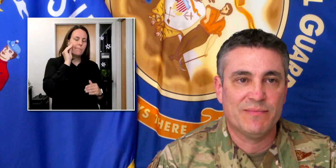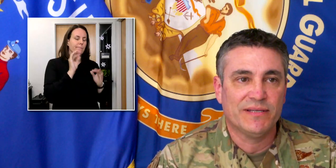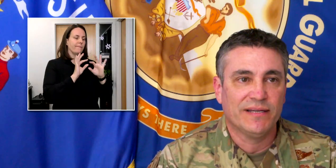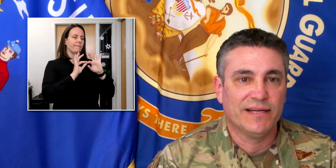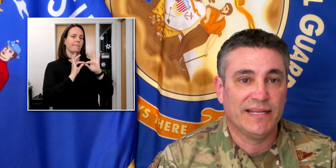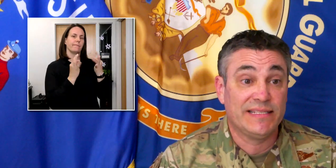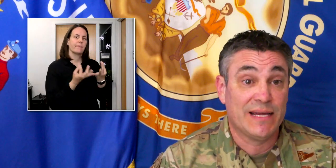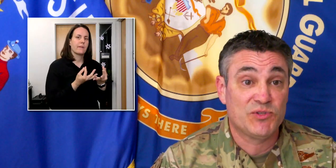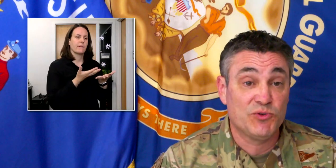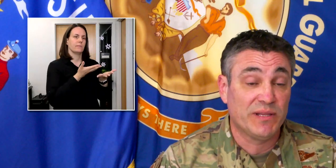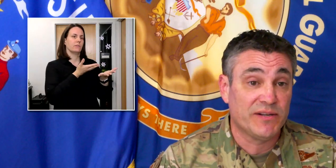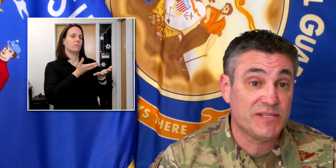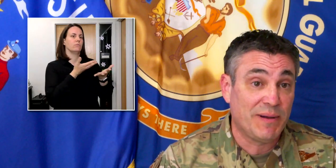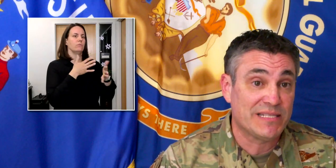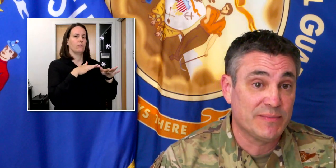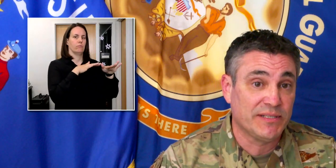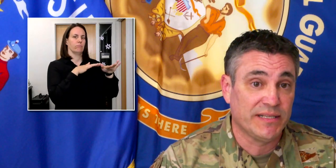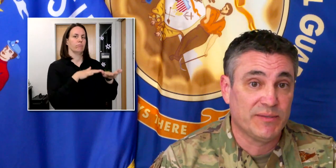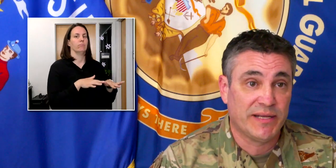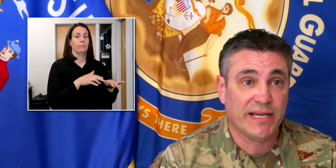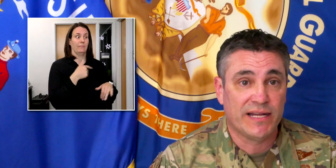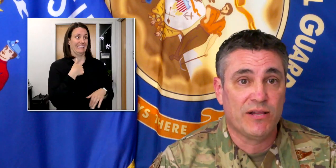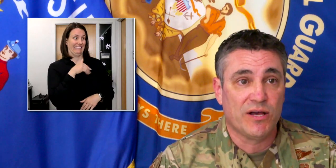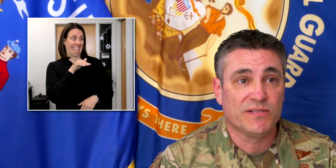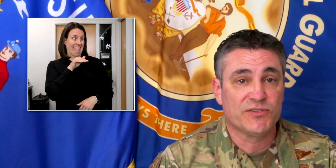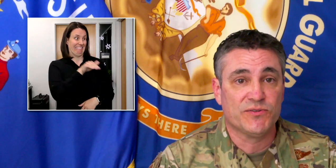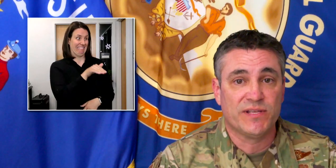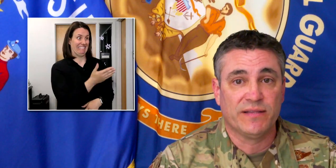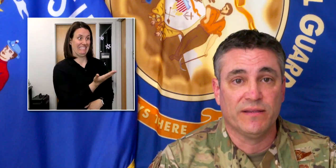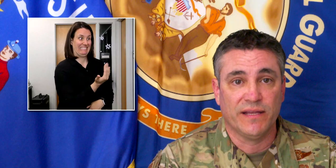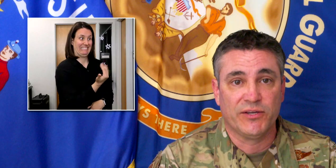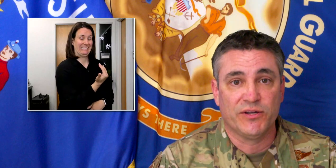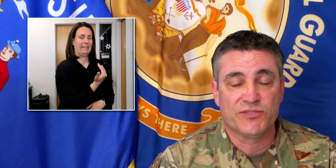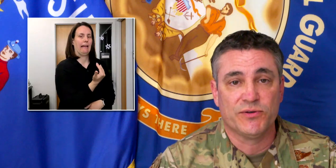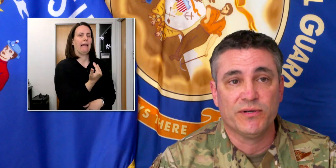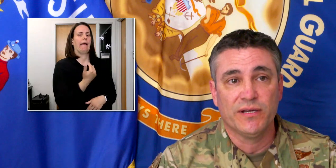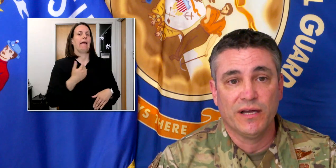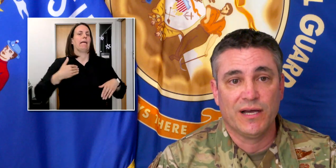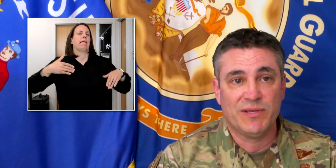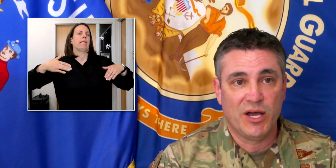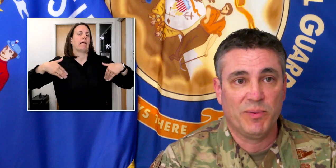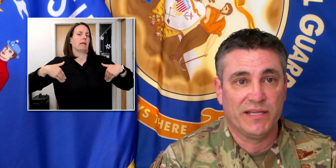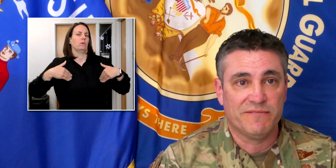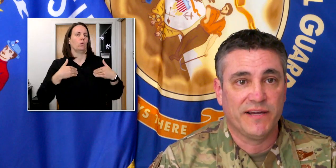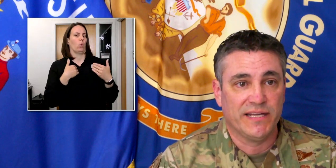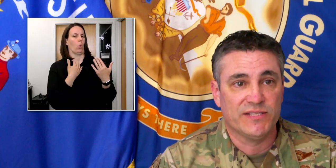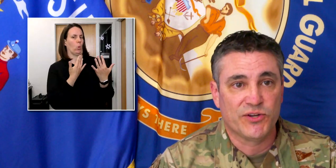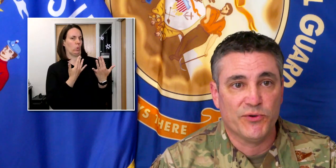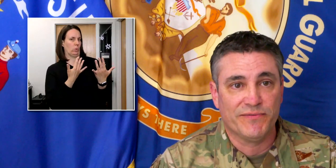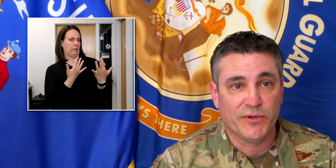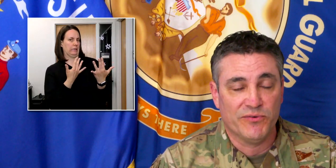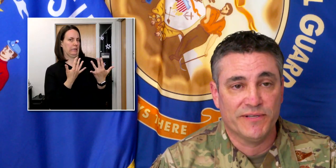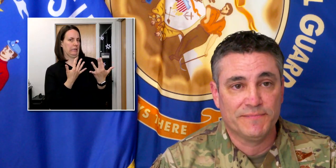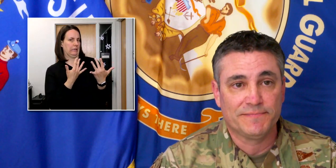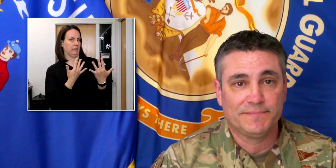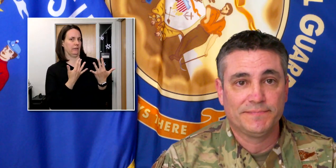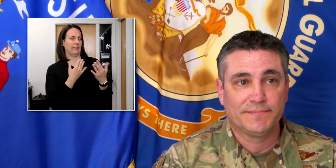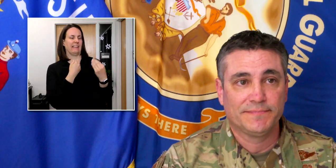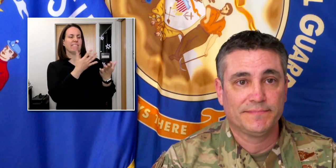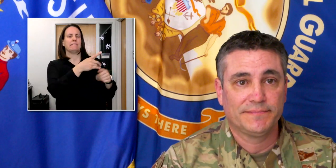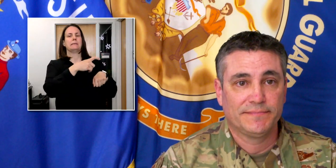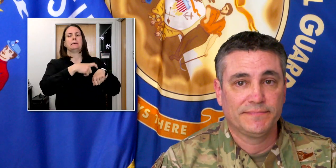tapping them anytime soon, but there is a possibility, depending on how long this goes, that they could also be helping in the fight against COVID.